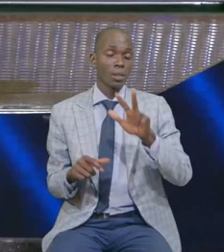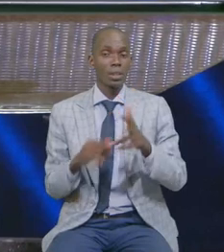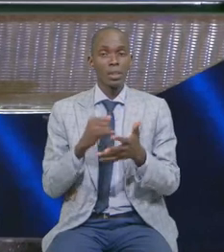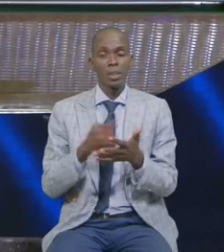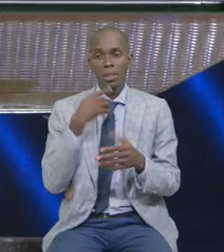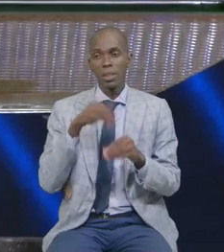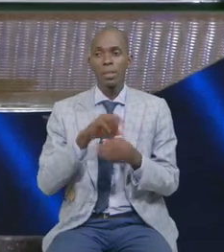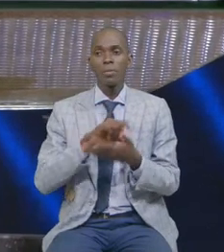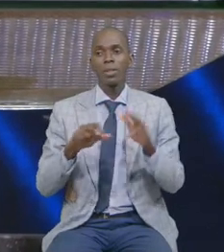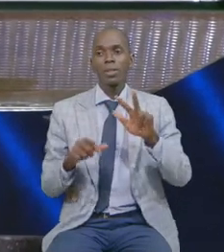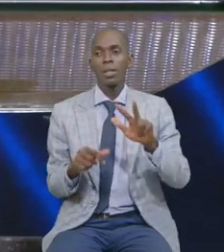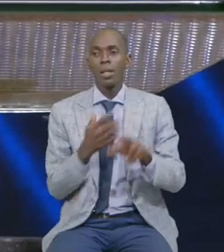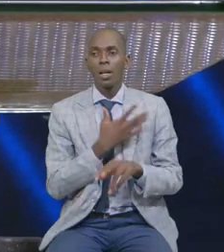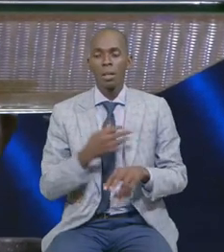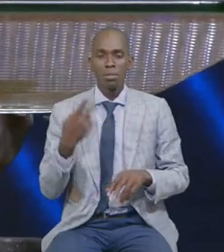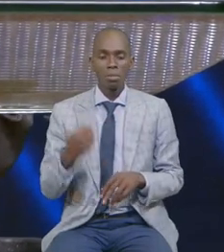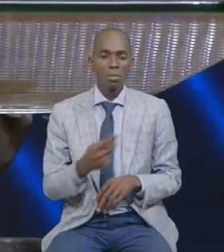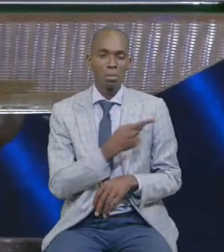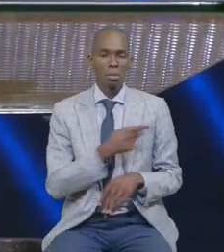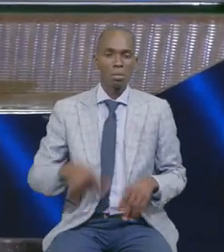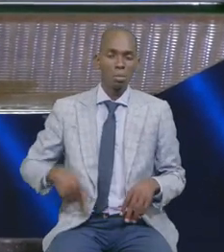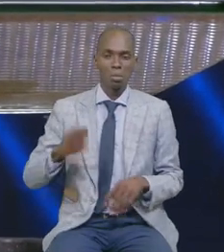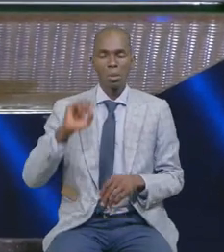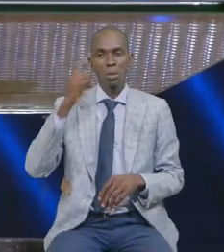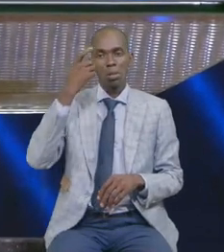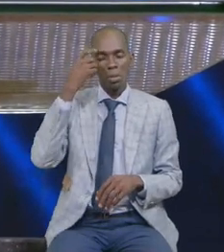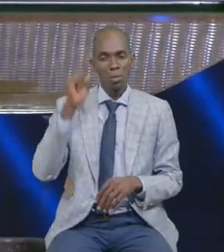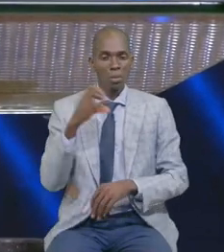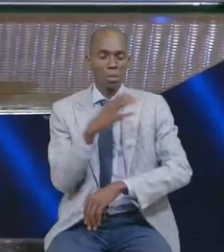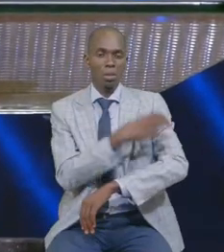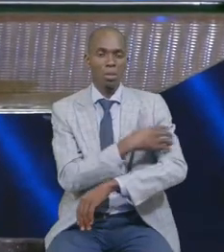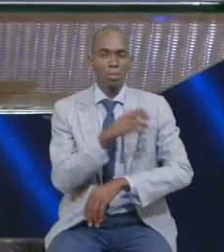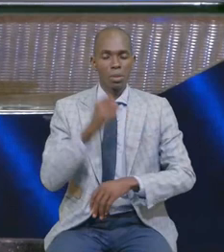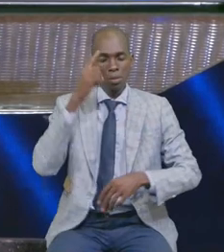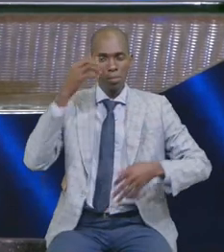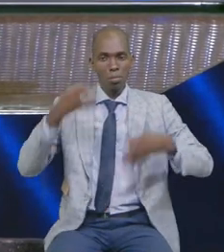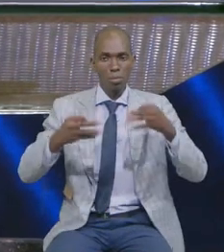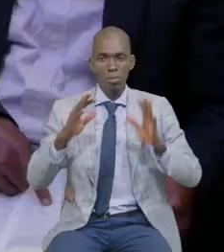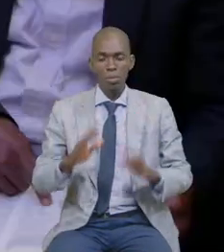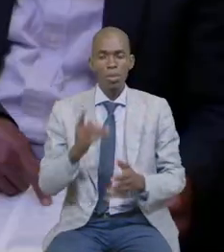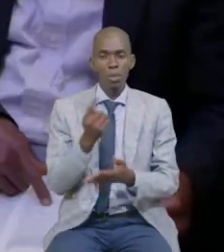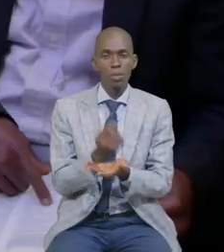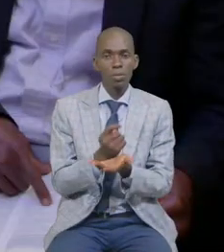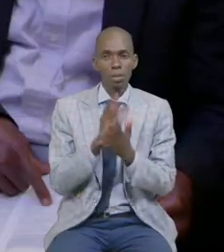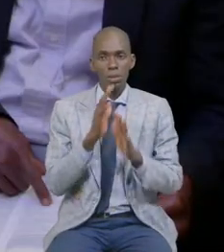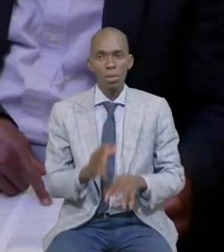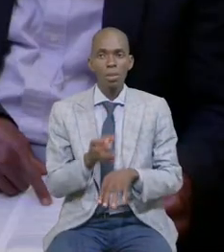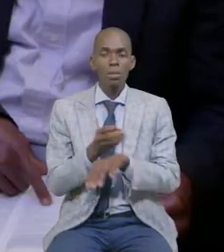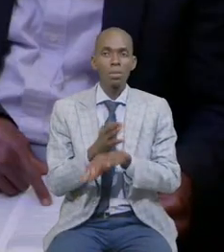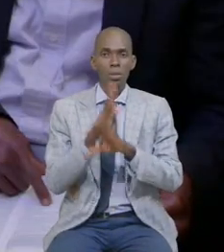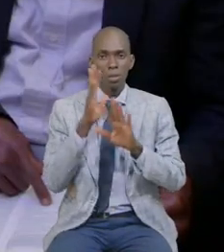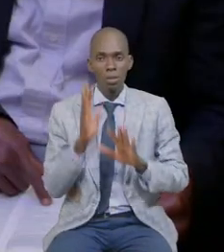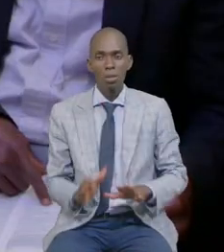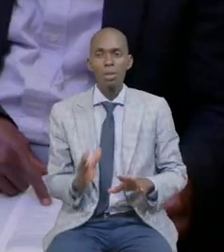then the princess and the governors and the captains and the churches and the treasurers the councilors and the church